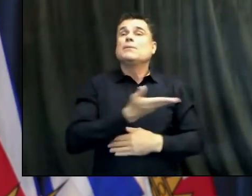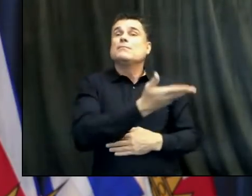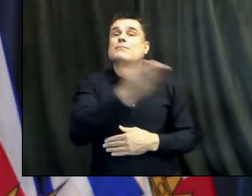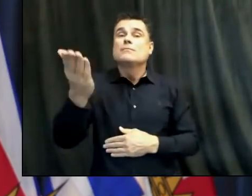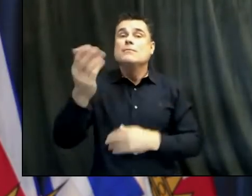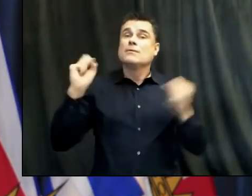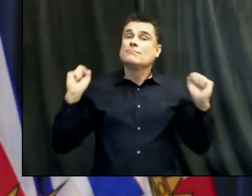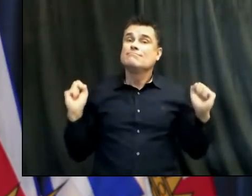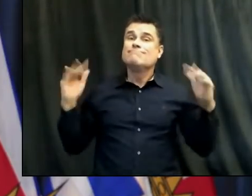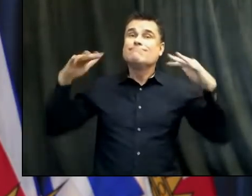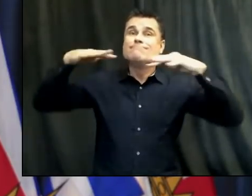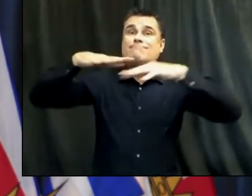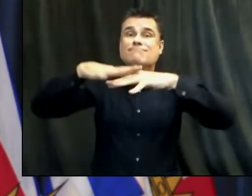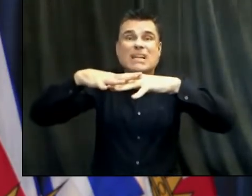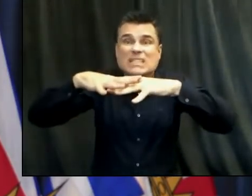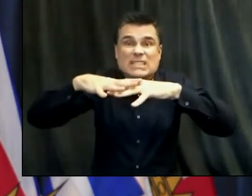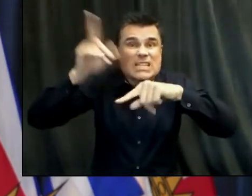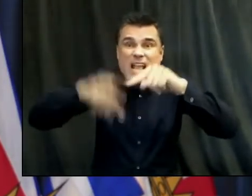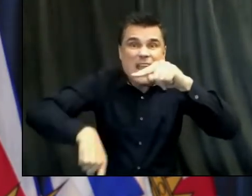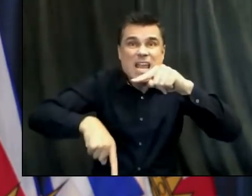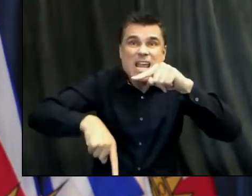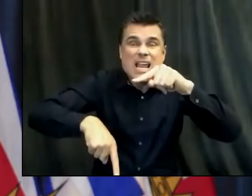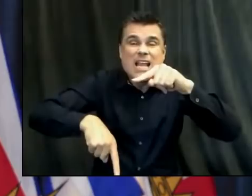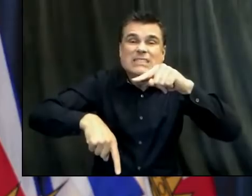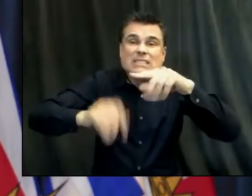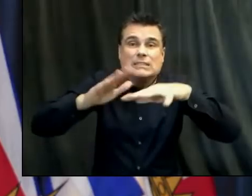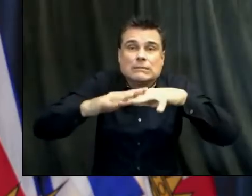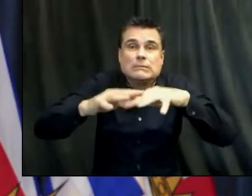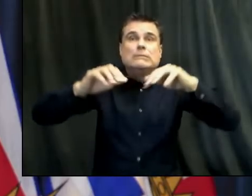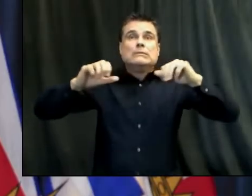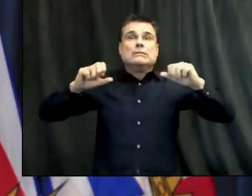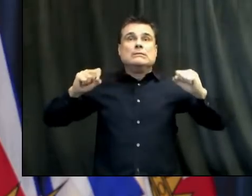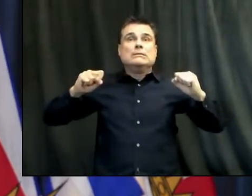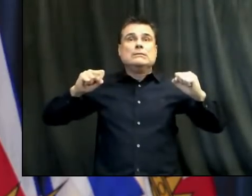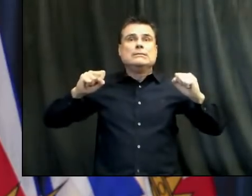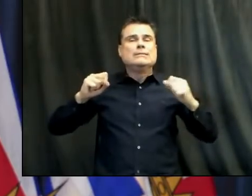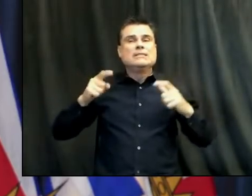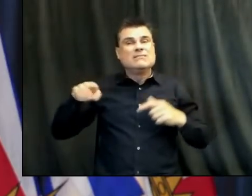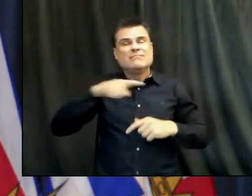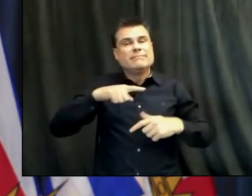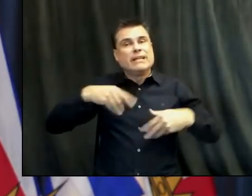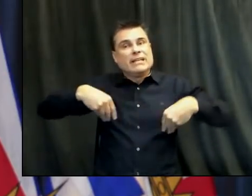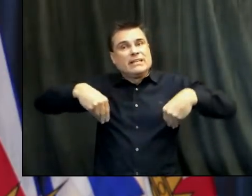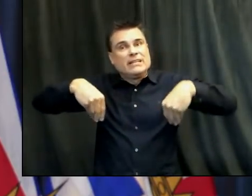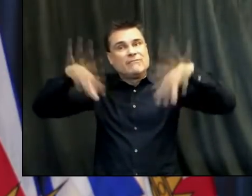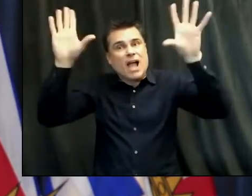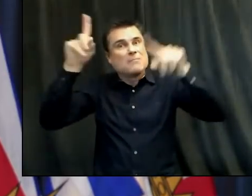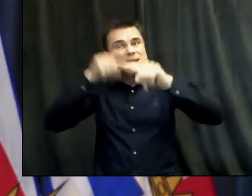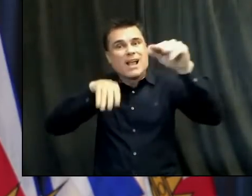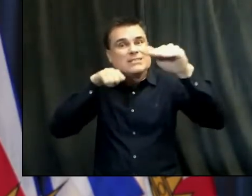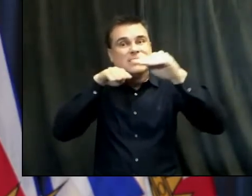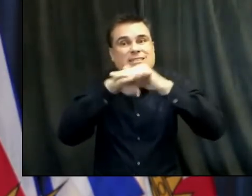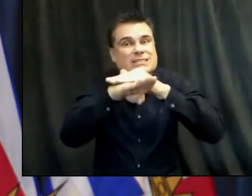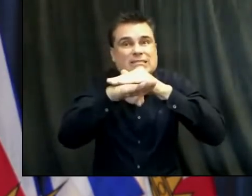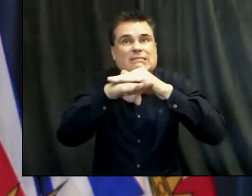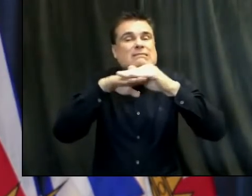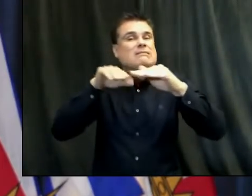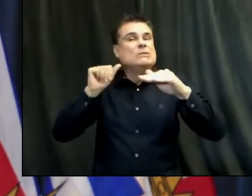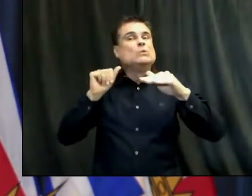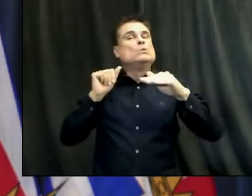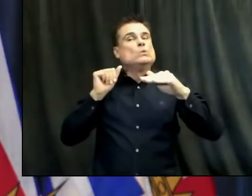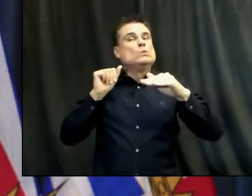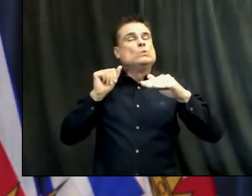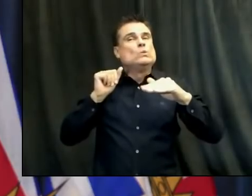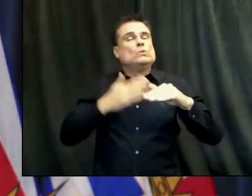in-person services this weekend, whatever day those services would take place on, whatever faith. That it's important, and